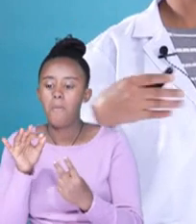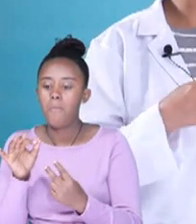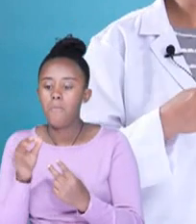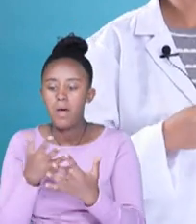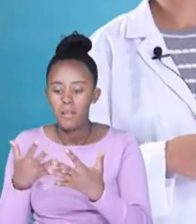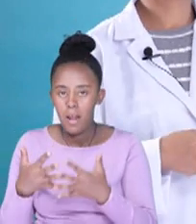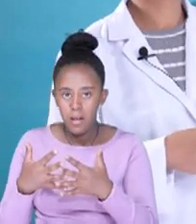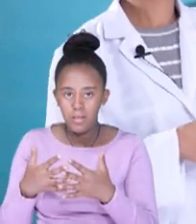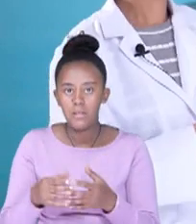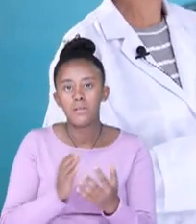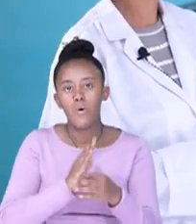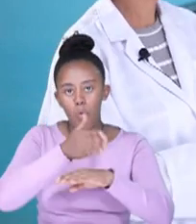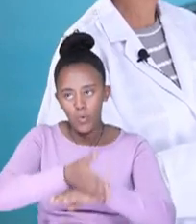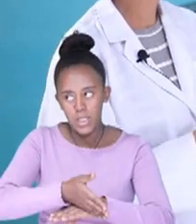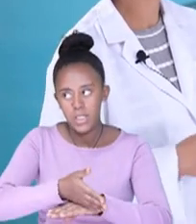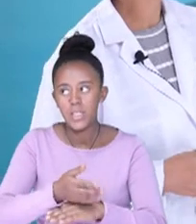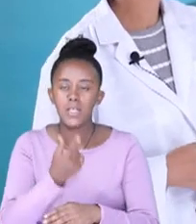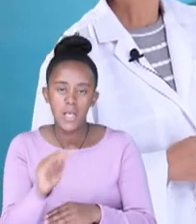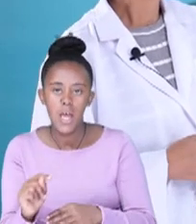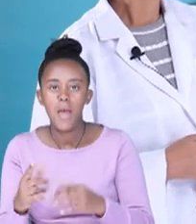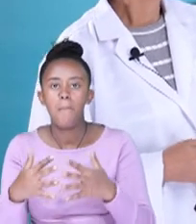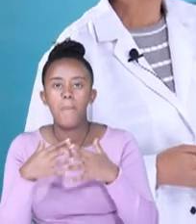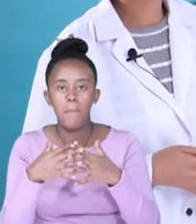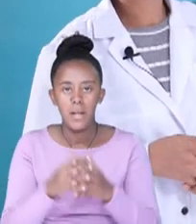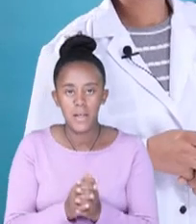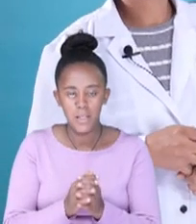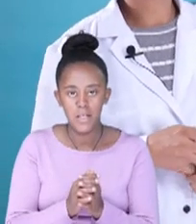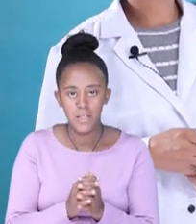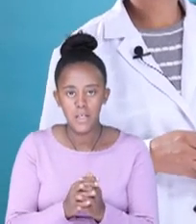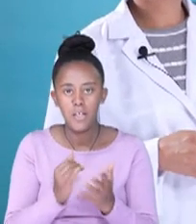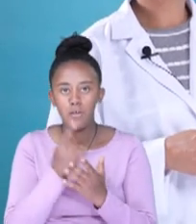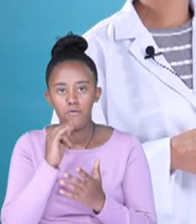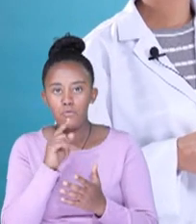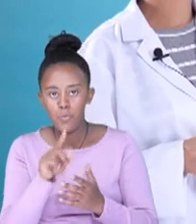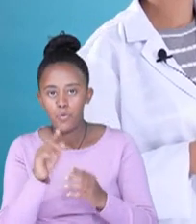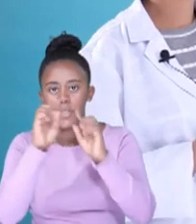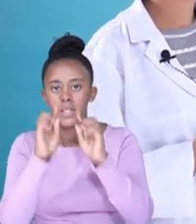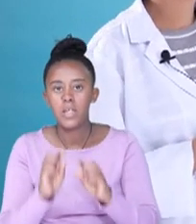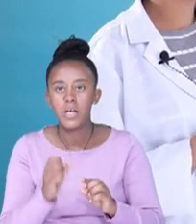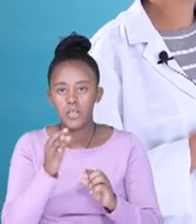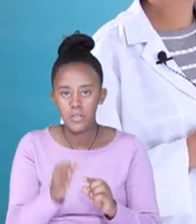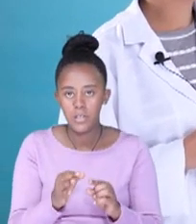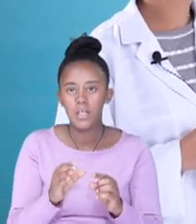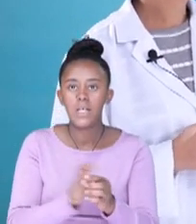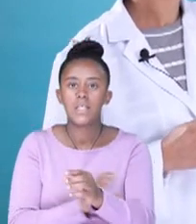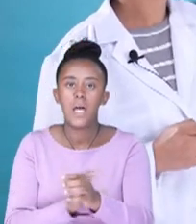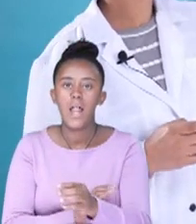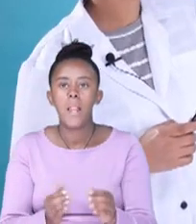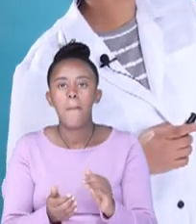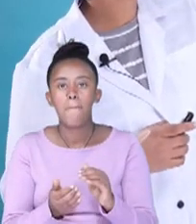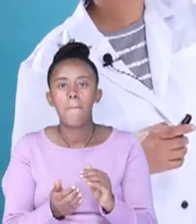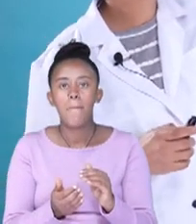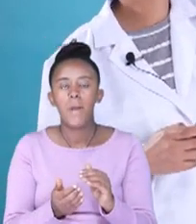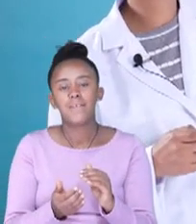materials crosses the membrane. If you look at the structure of cell membrane, it